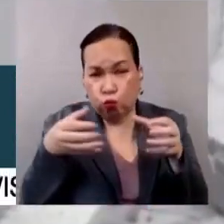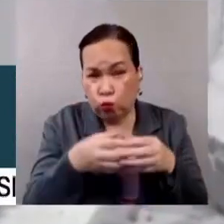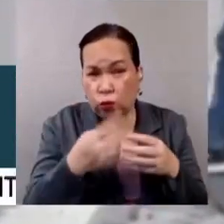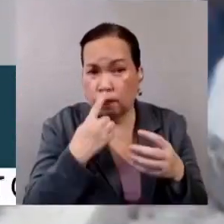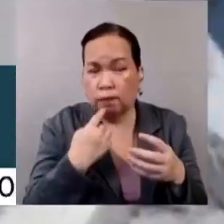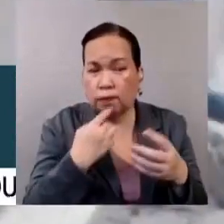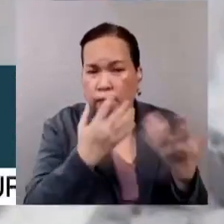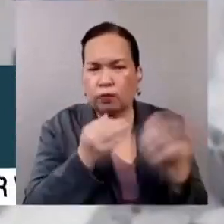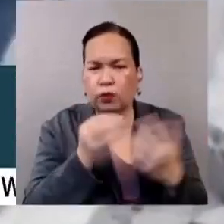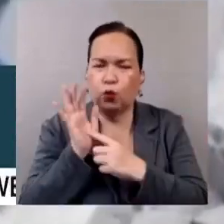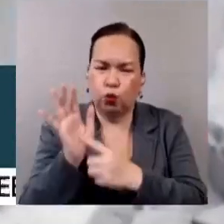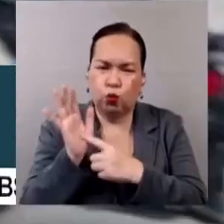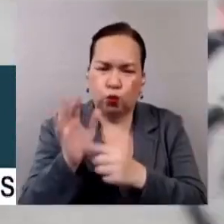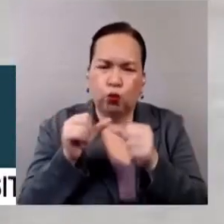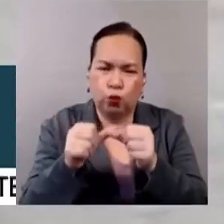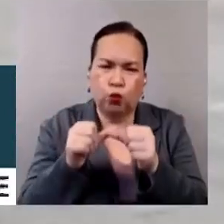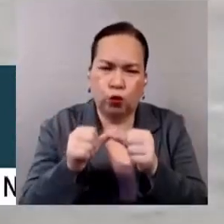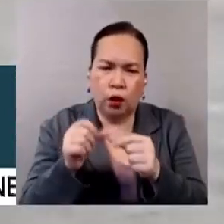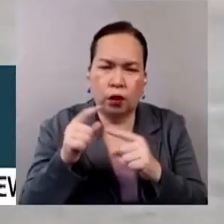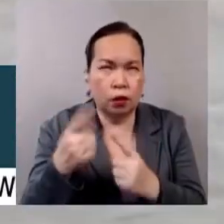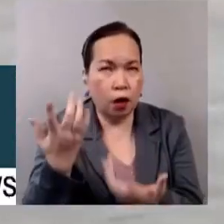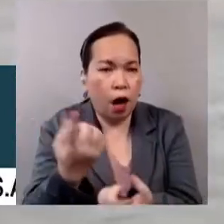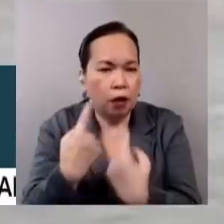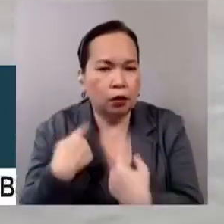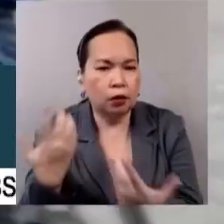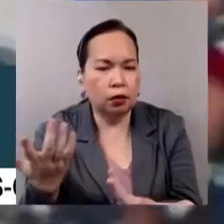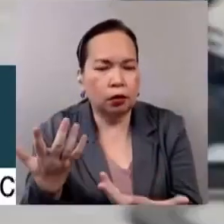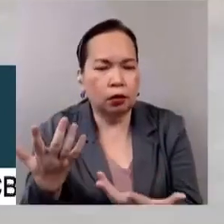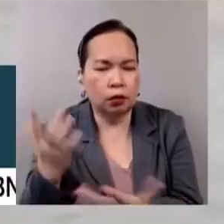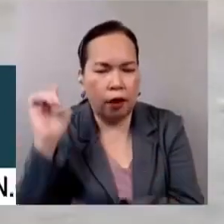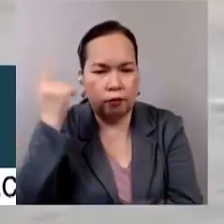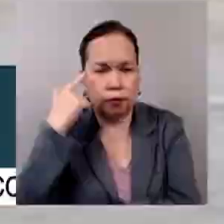protest until they will hear a response from the government.